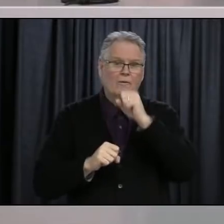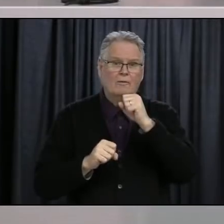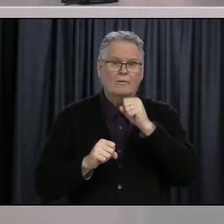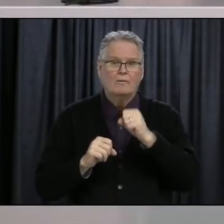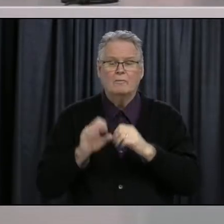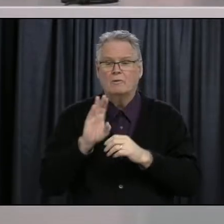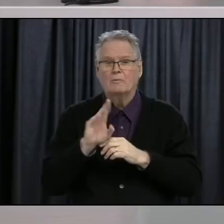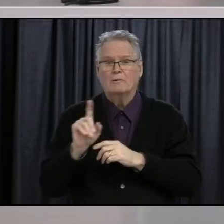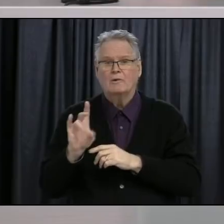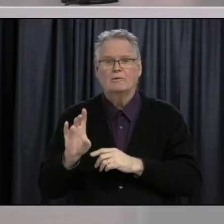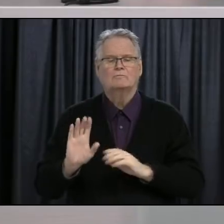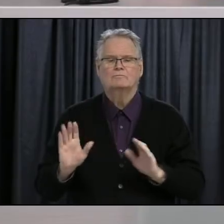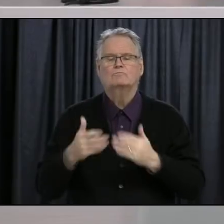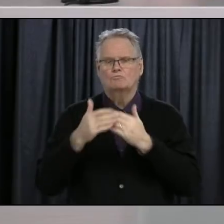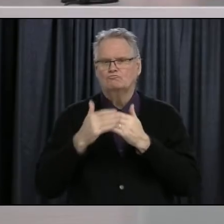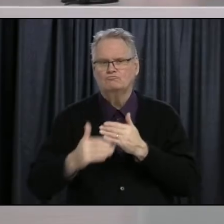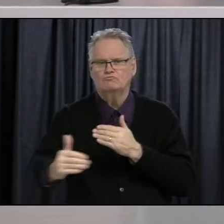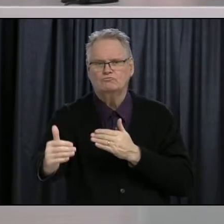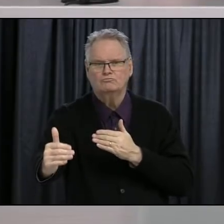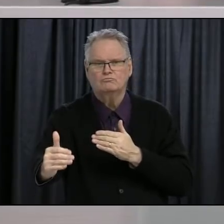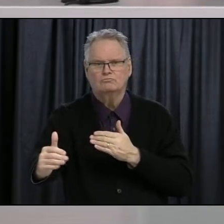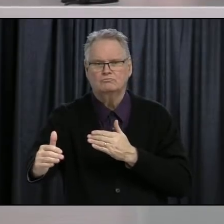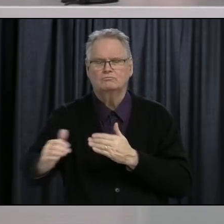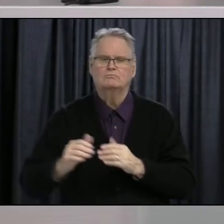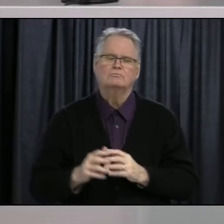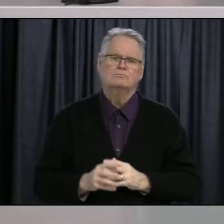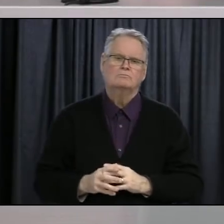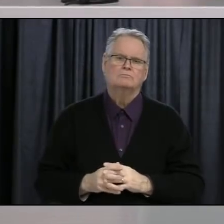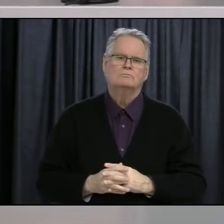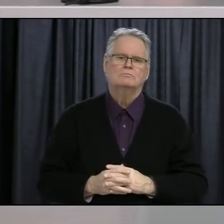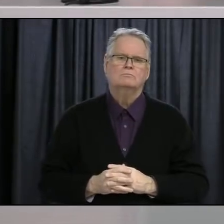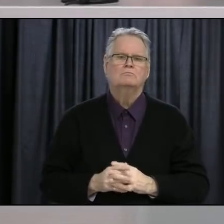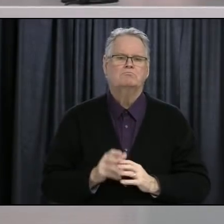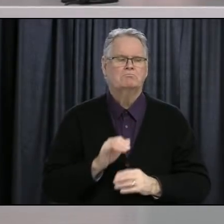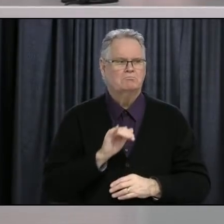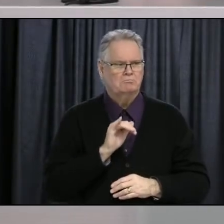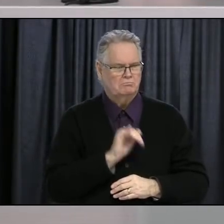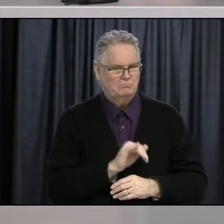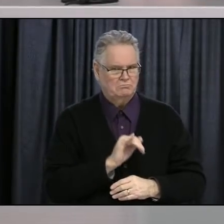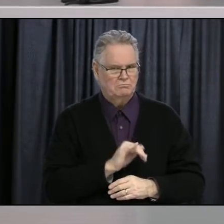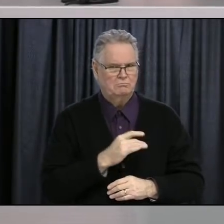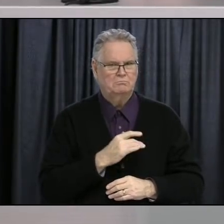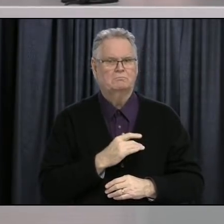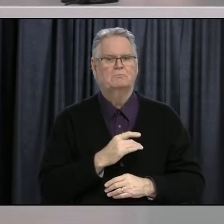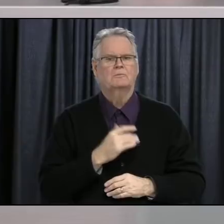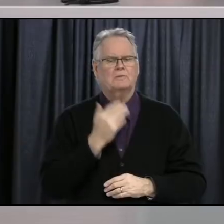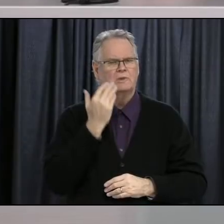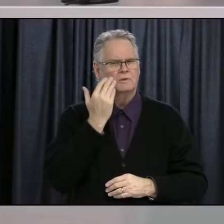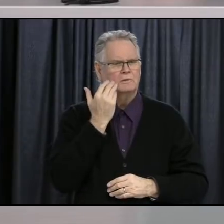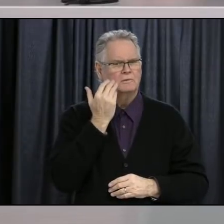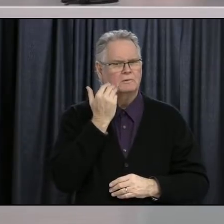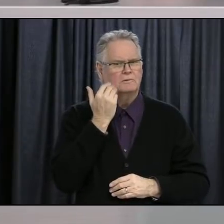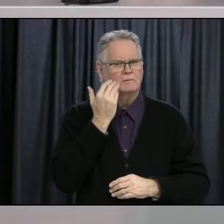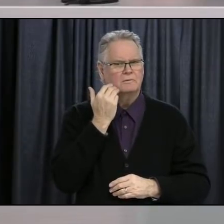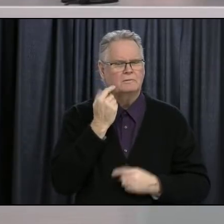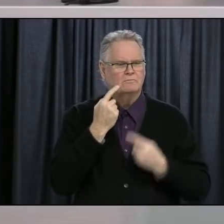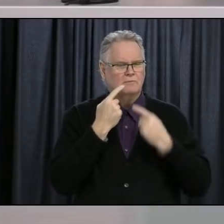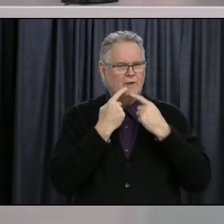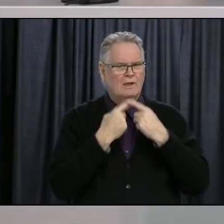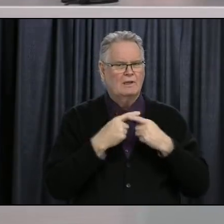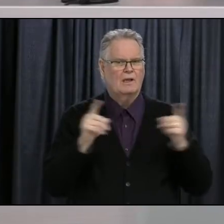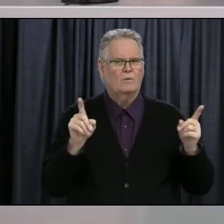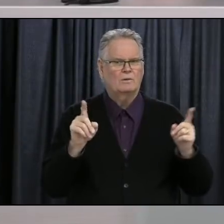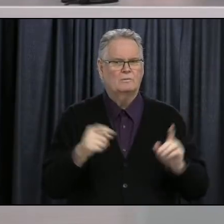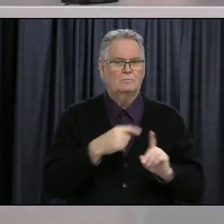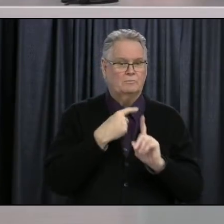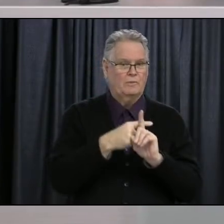Okay. Also, you mentioned earlier about the false positive case. How did you get the false positive,